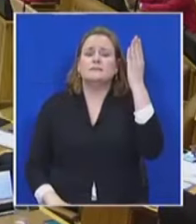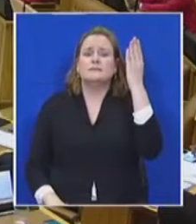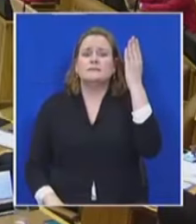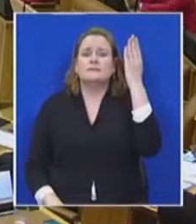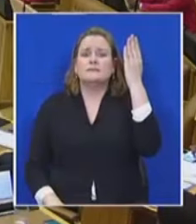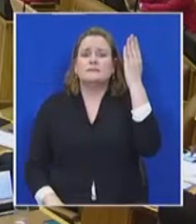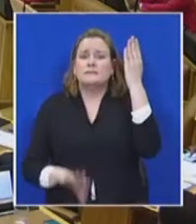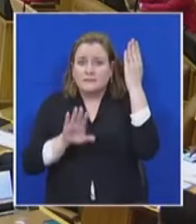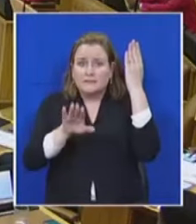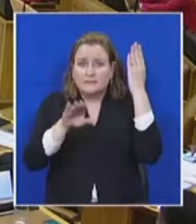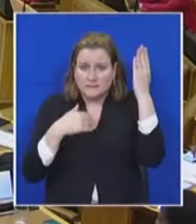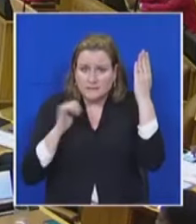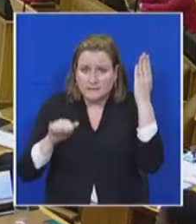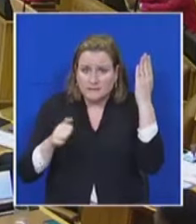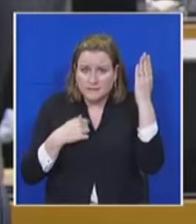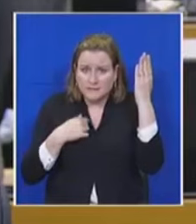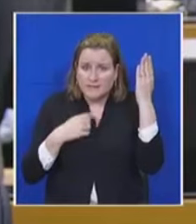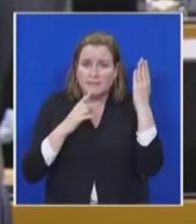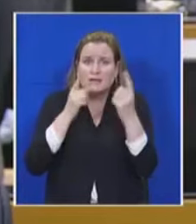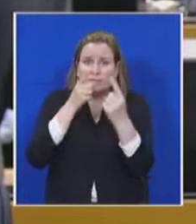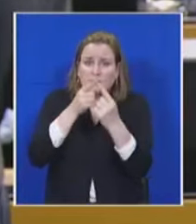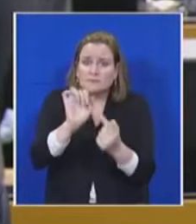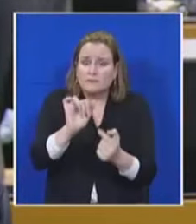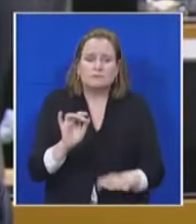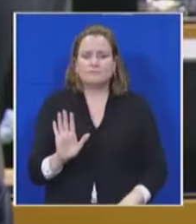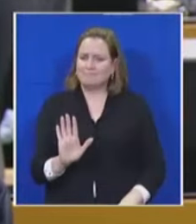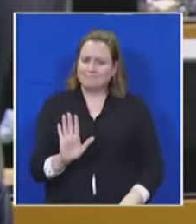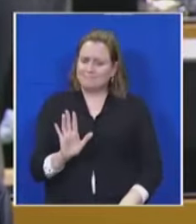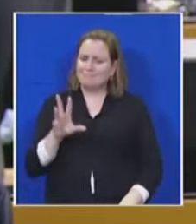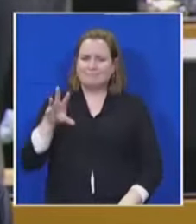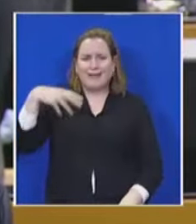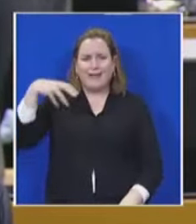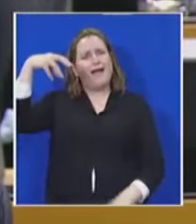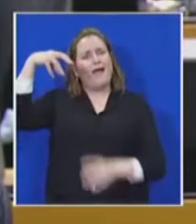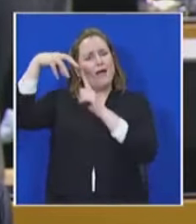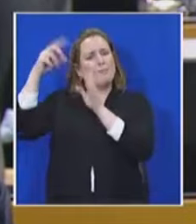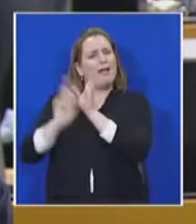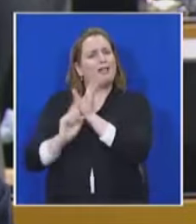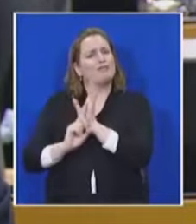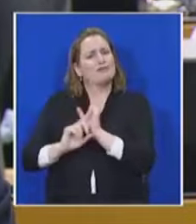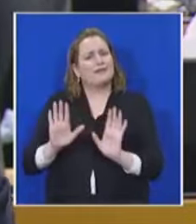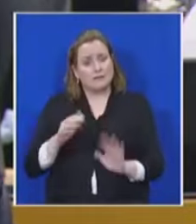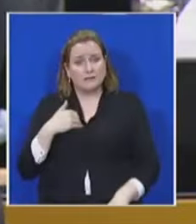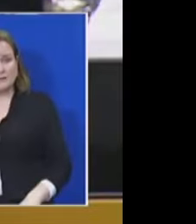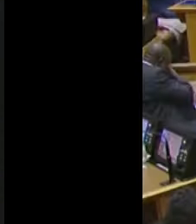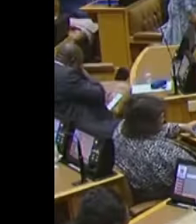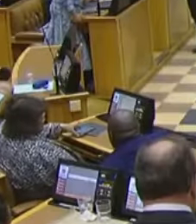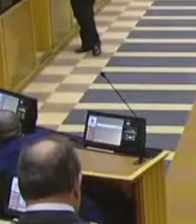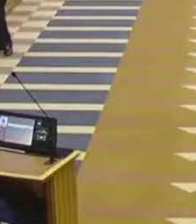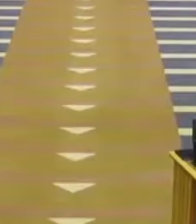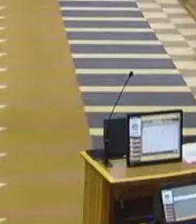may I address you? The bells are already ringing. I'd like to address you when we come back, please, if we may.